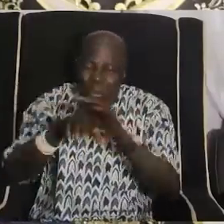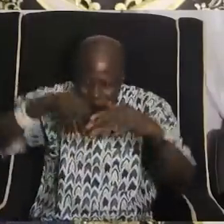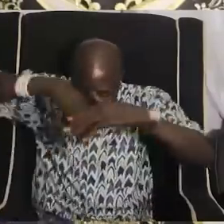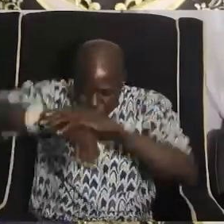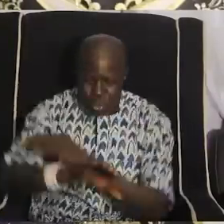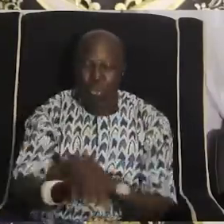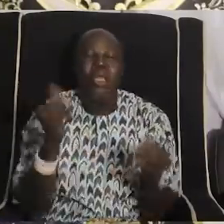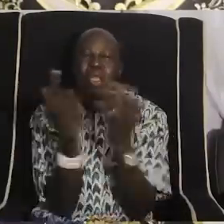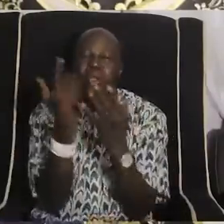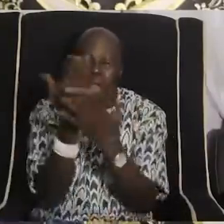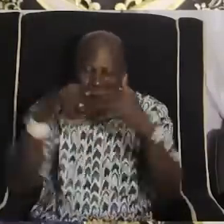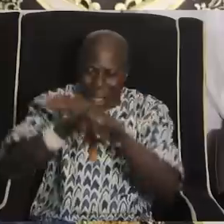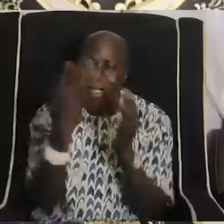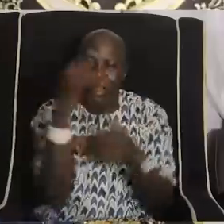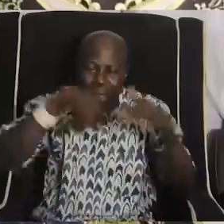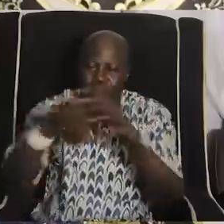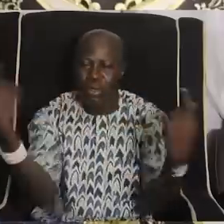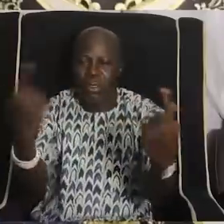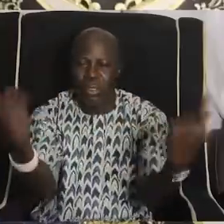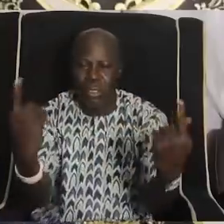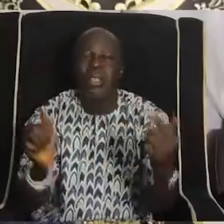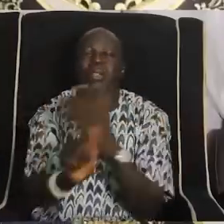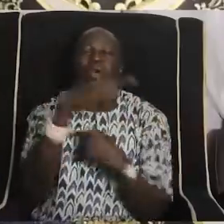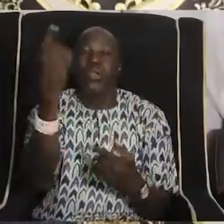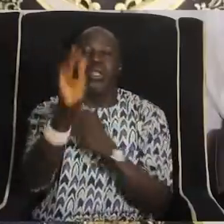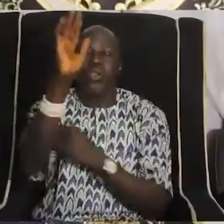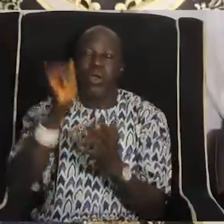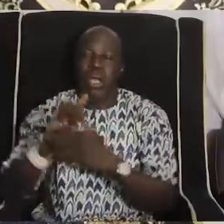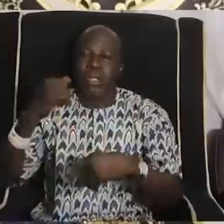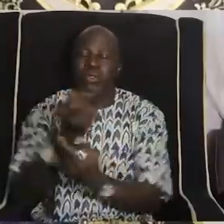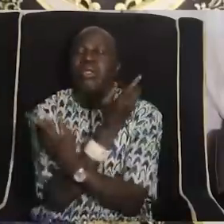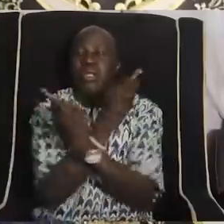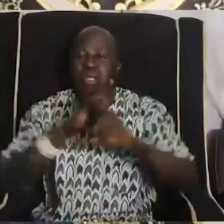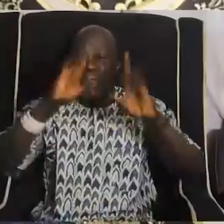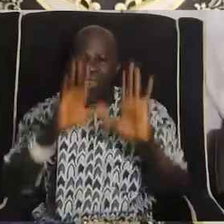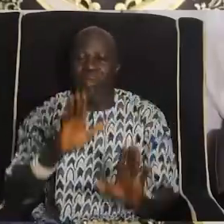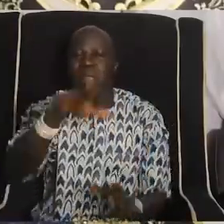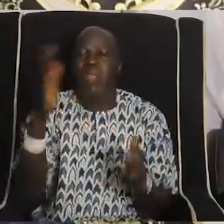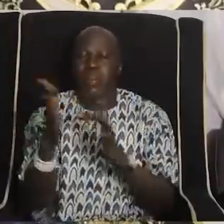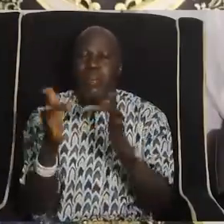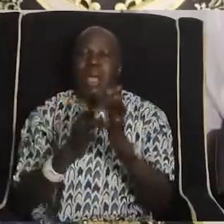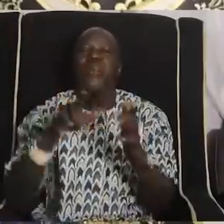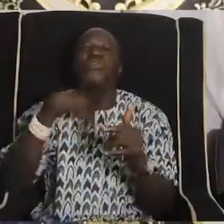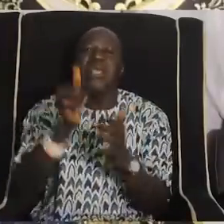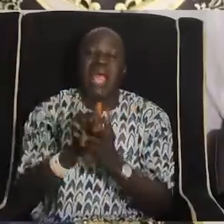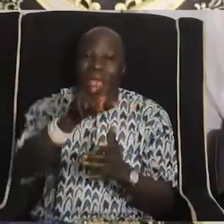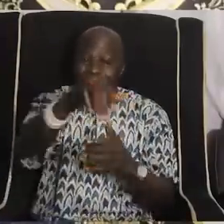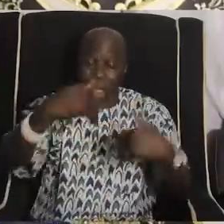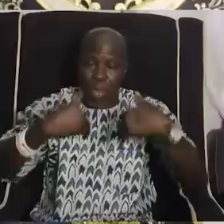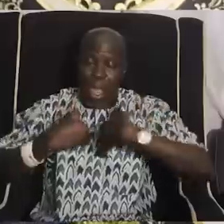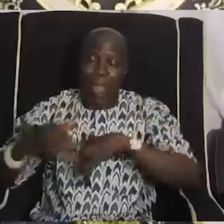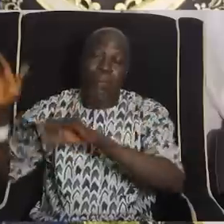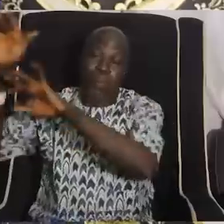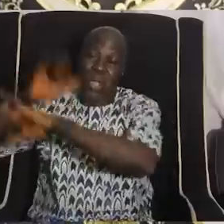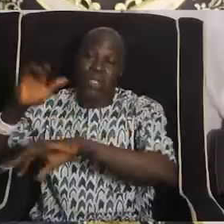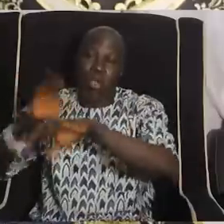The secret that you dip your hands on through. Allah le kan lo man tu oye sile. It's only God that deliver one. Sugbon ibe ni wipe emi o saanu fun e temi o saanu. How